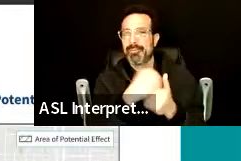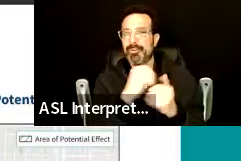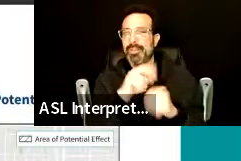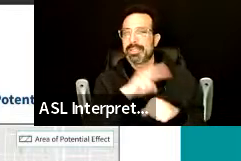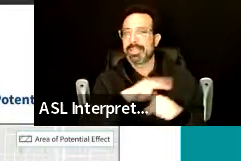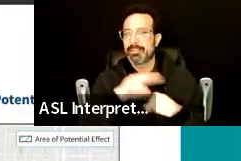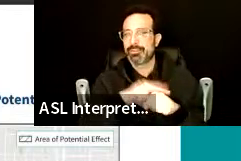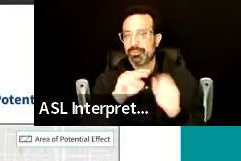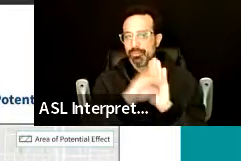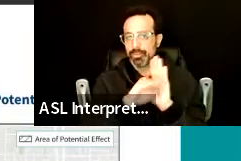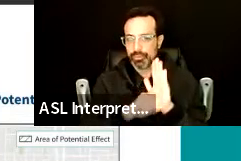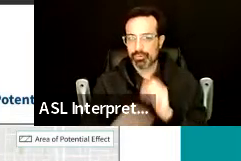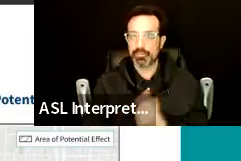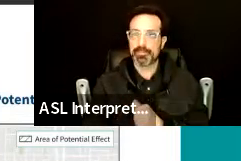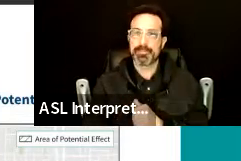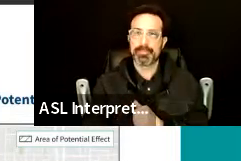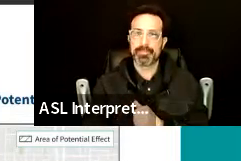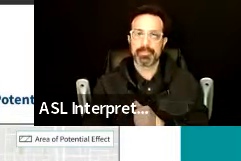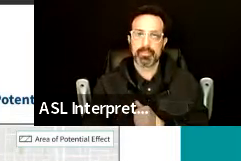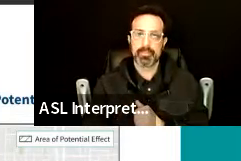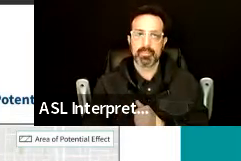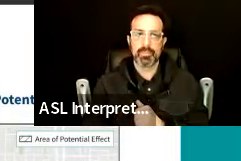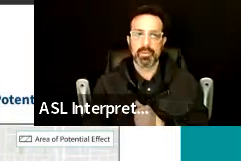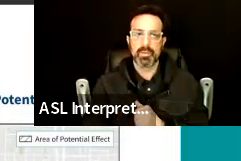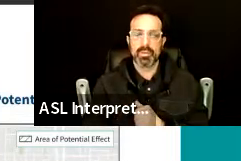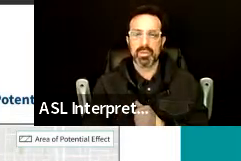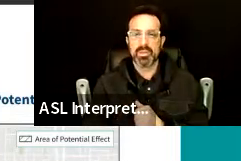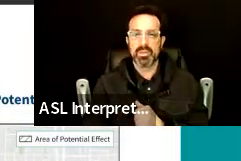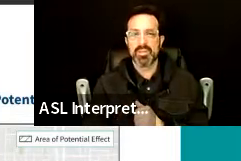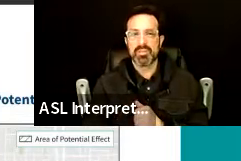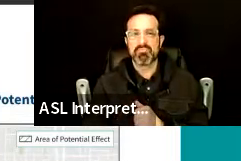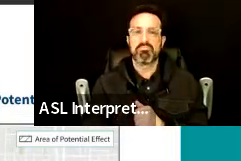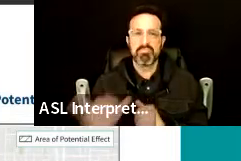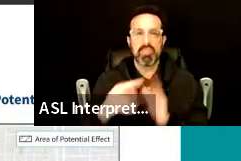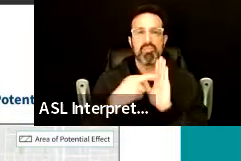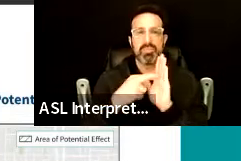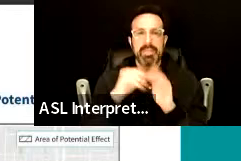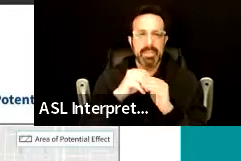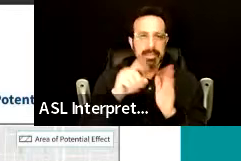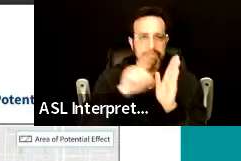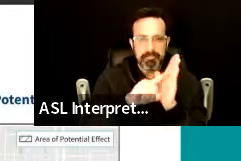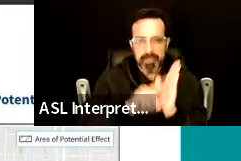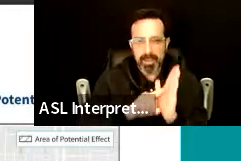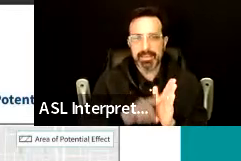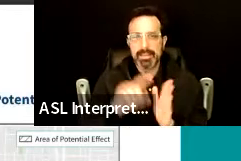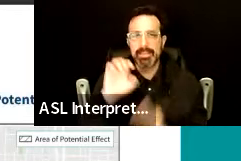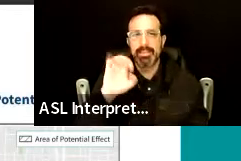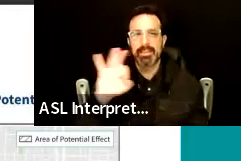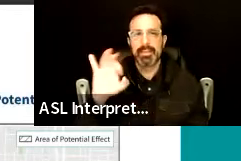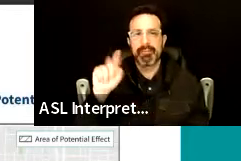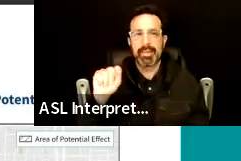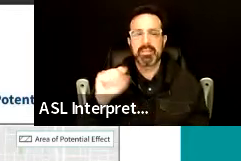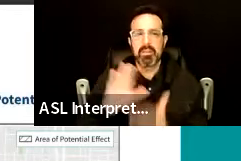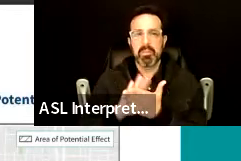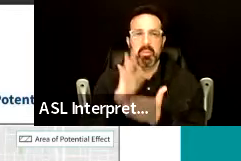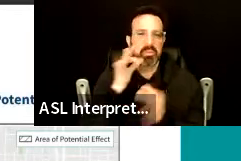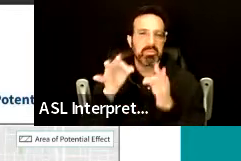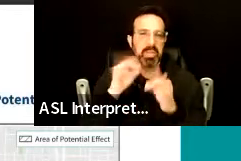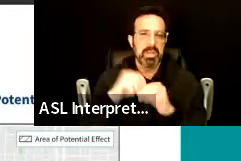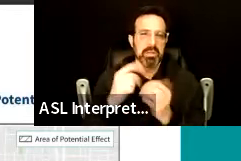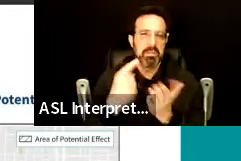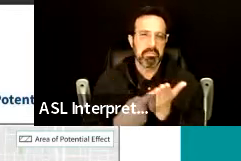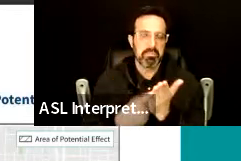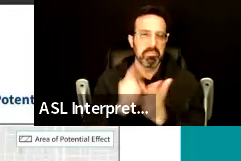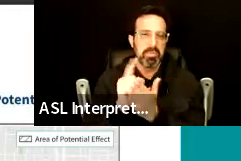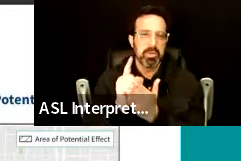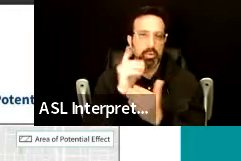Register. Those are represented in our findings of effects, which we'll get into in just a moment on the documents that we've used to move through